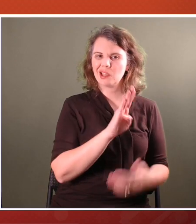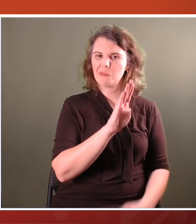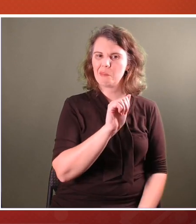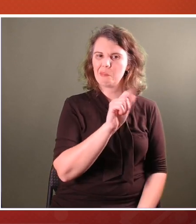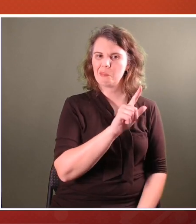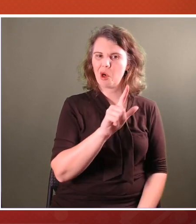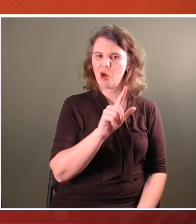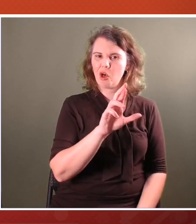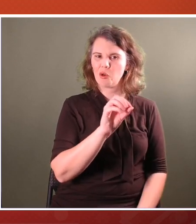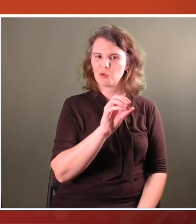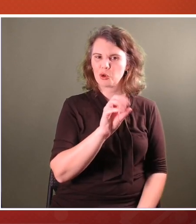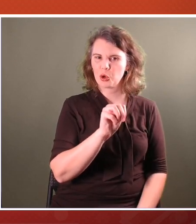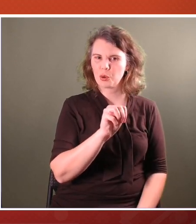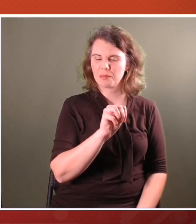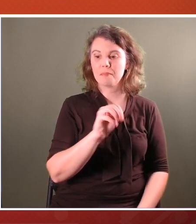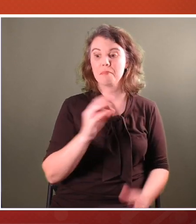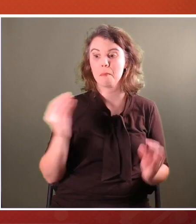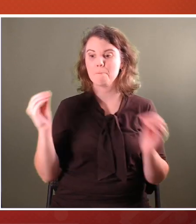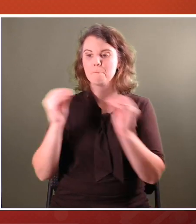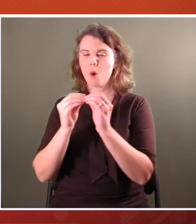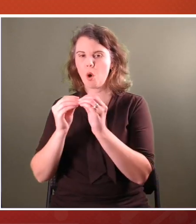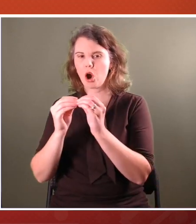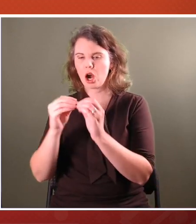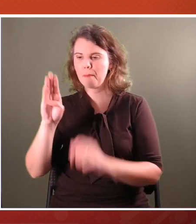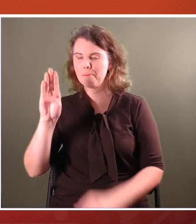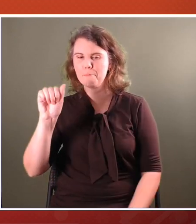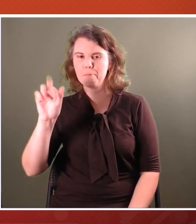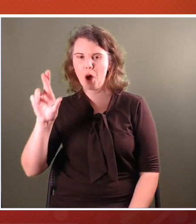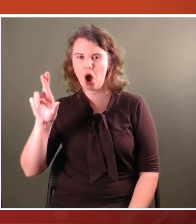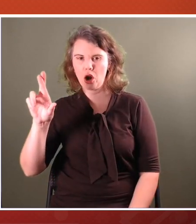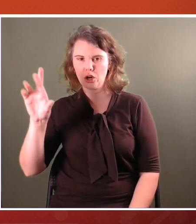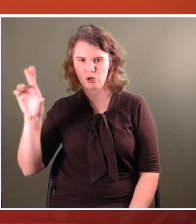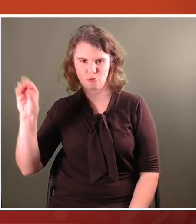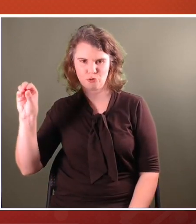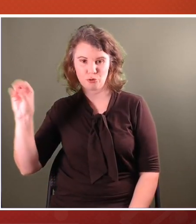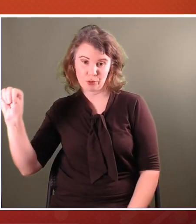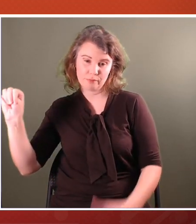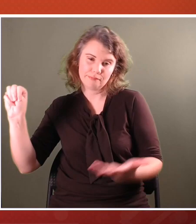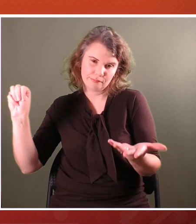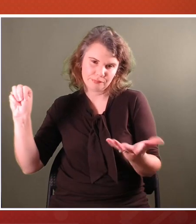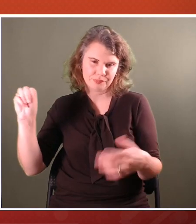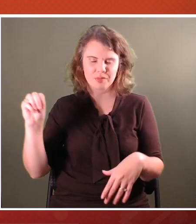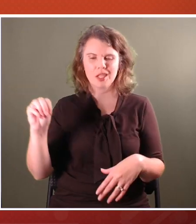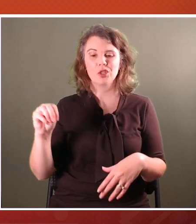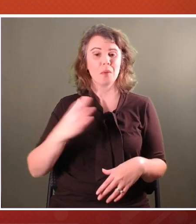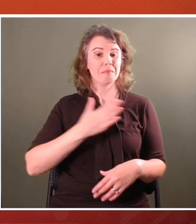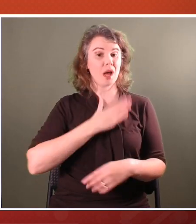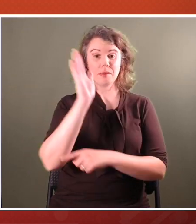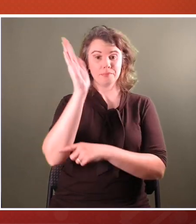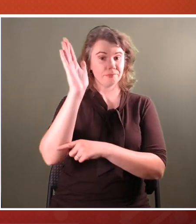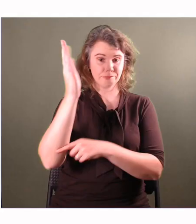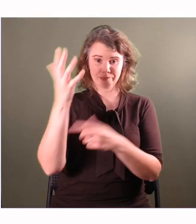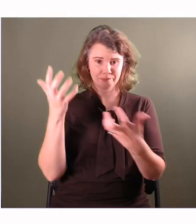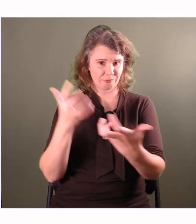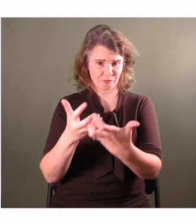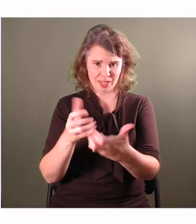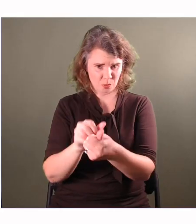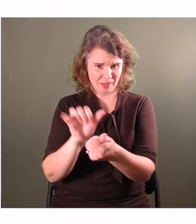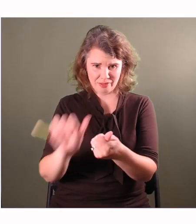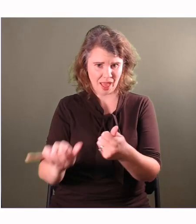less ballroom and more barroom, I suppose, would be the way you could characterize it. So how does this talk fit in with this?